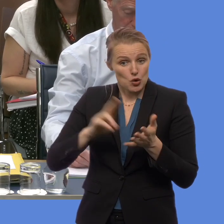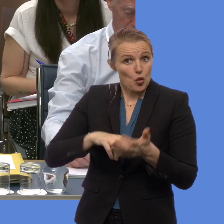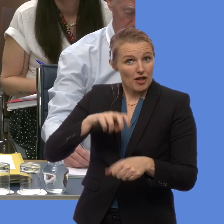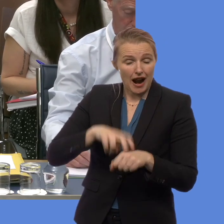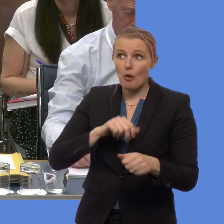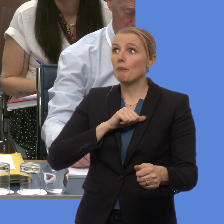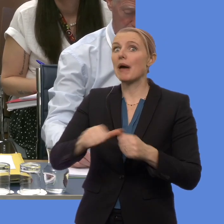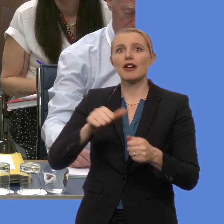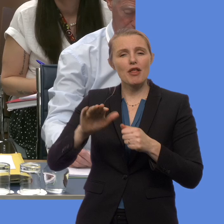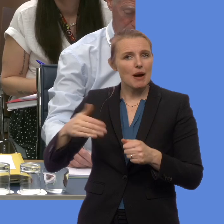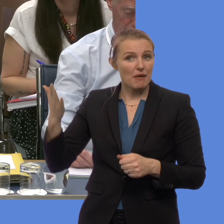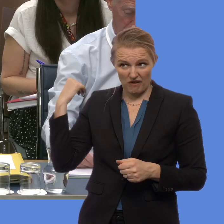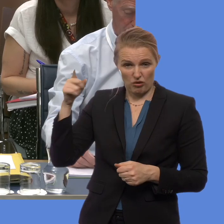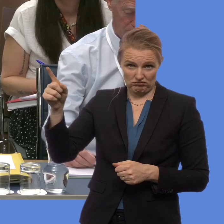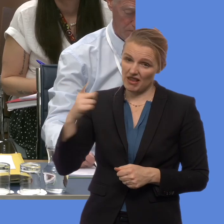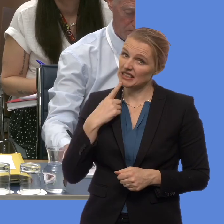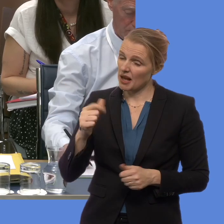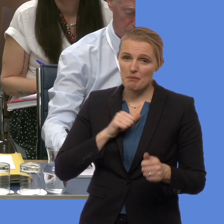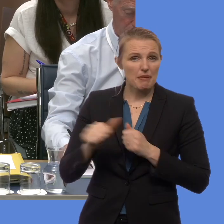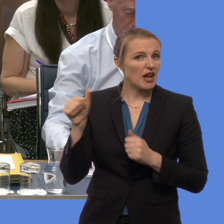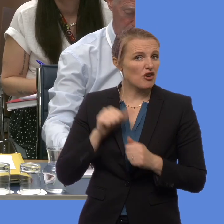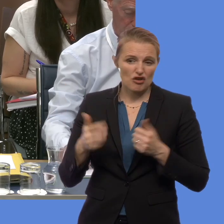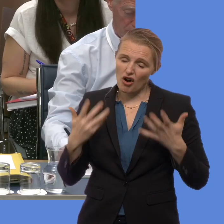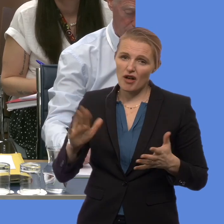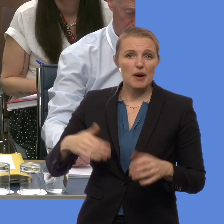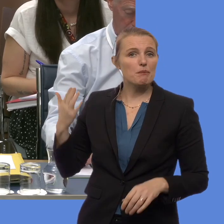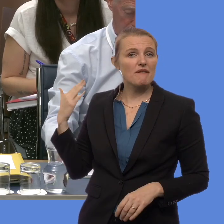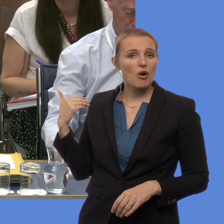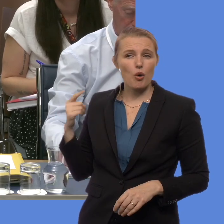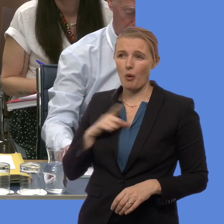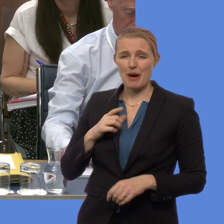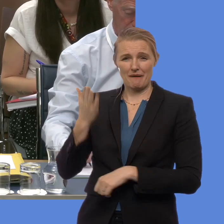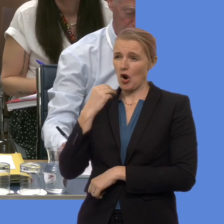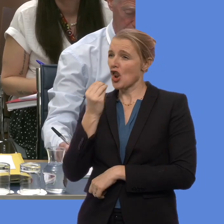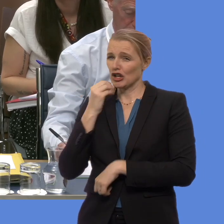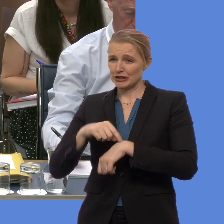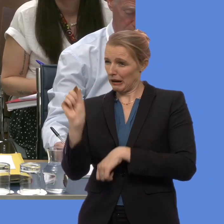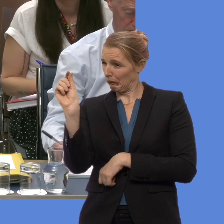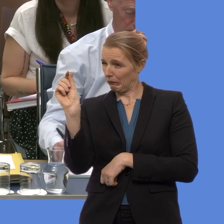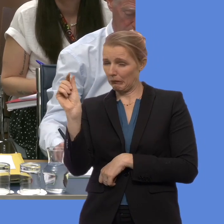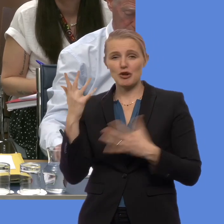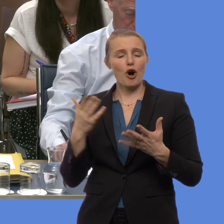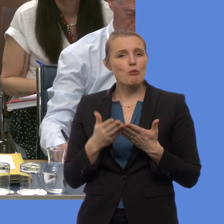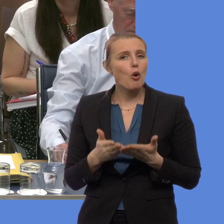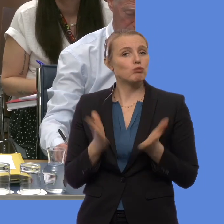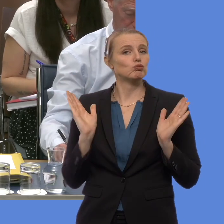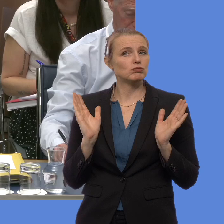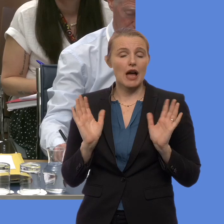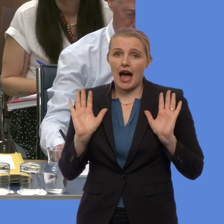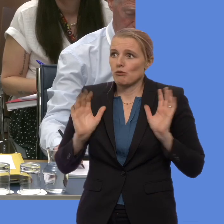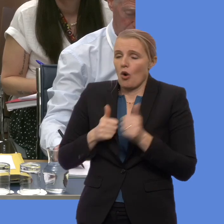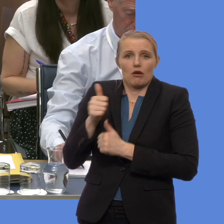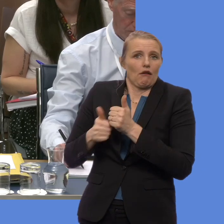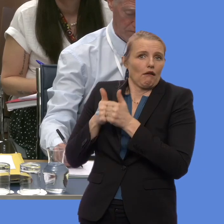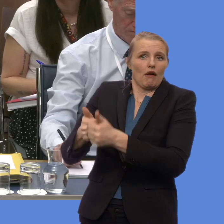now better than it was when it was solely restricted to that one programme at lunchtime. That is the case they would make. I'm not here to advocate for them, I'm just